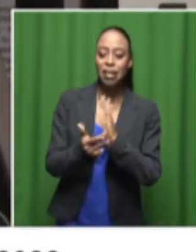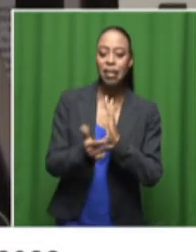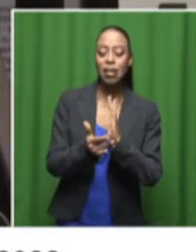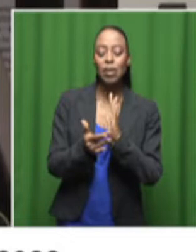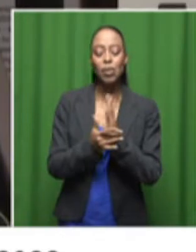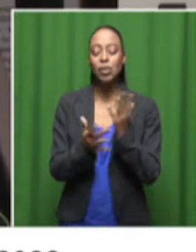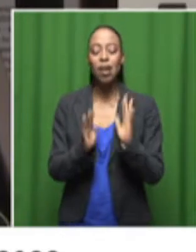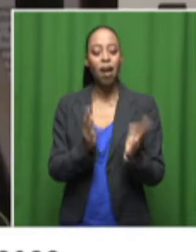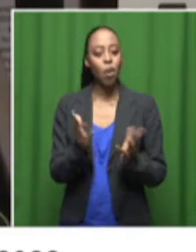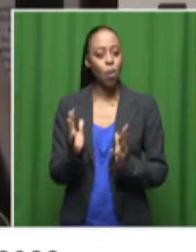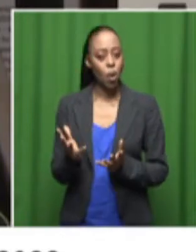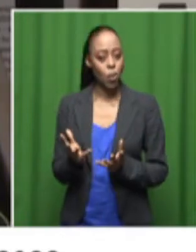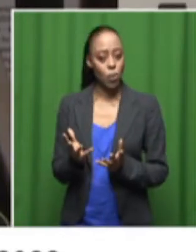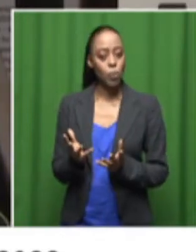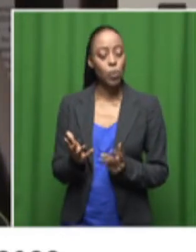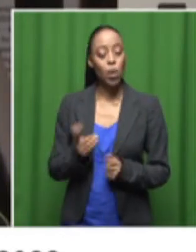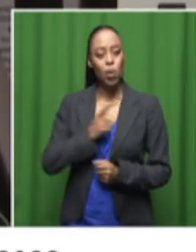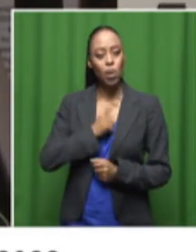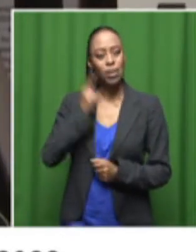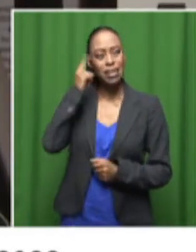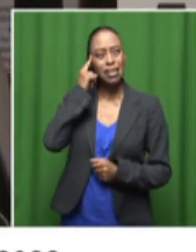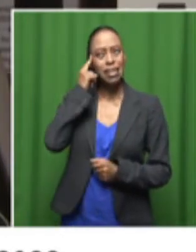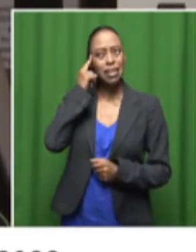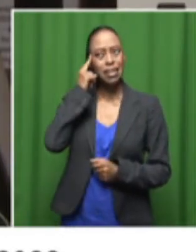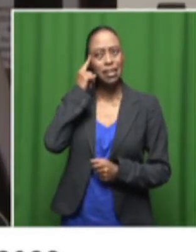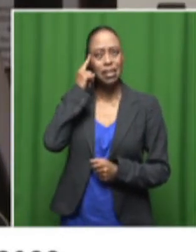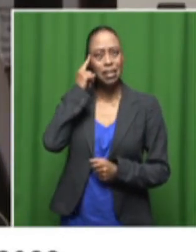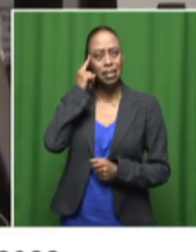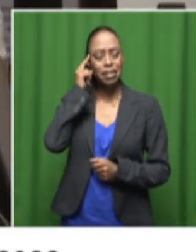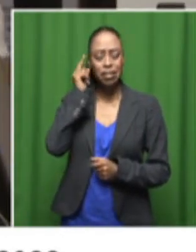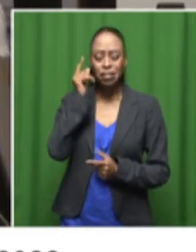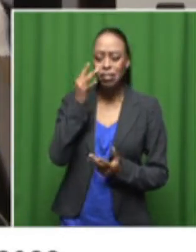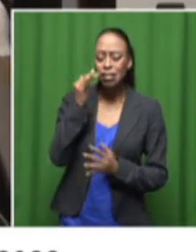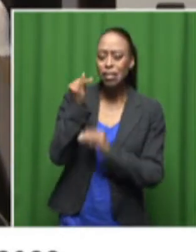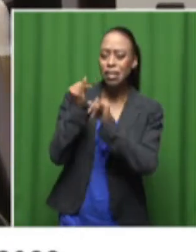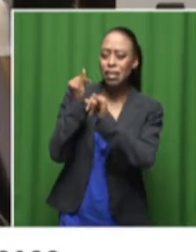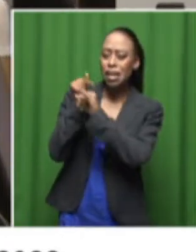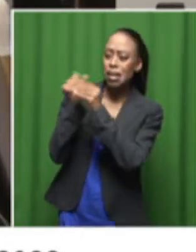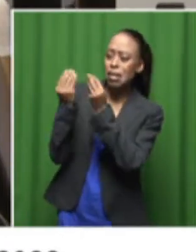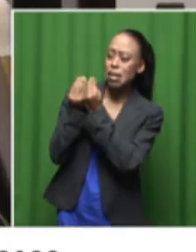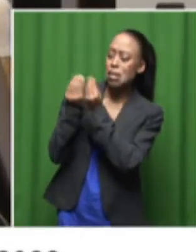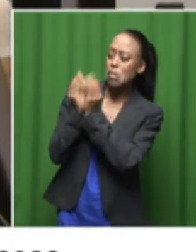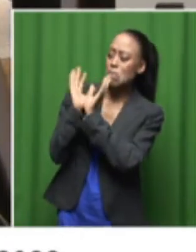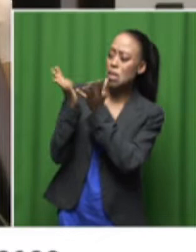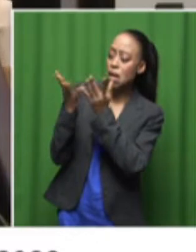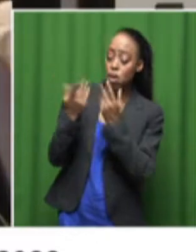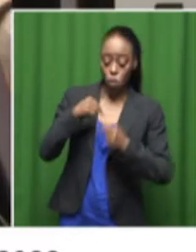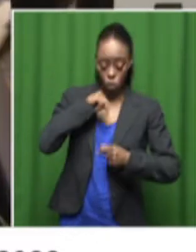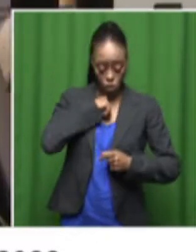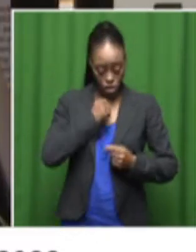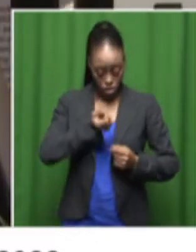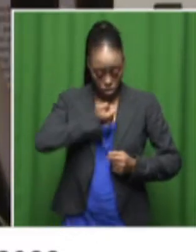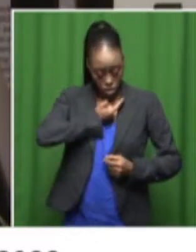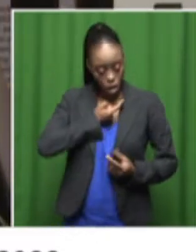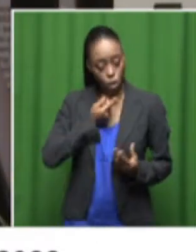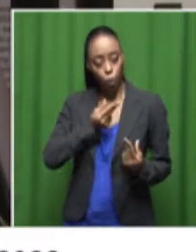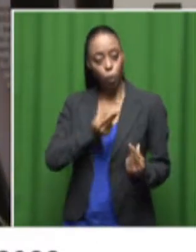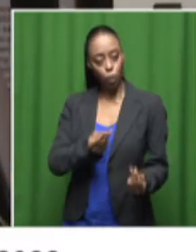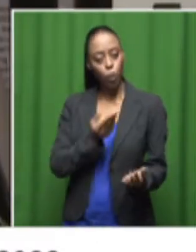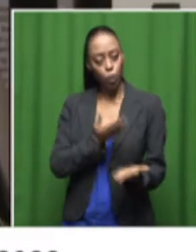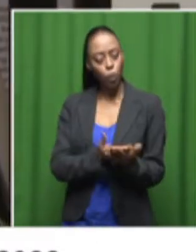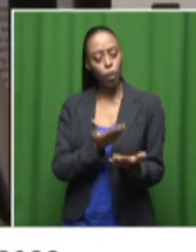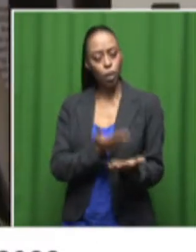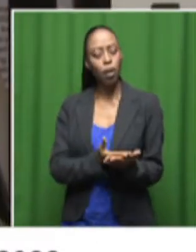well, because we believe that it's not only an international standard. On the national space we can have a